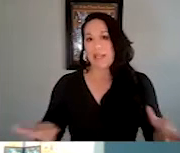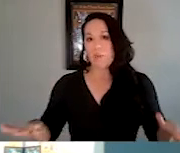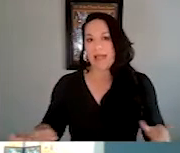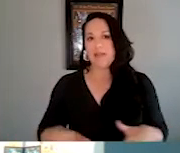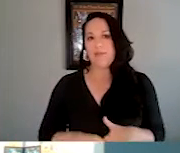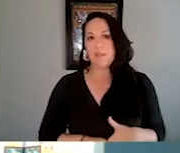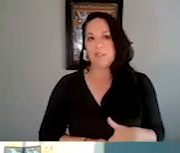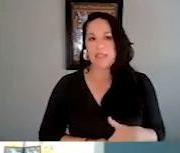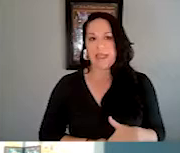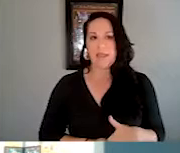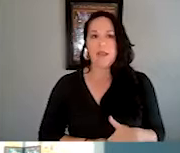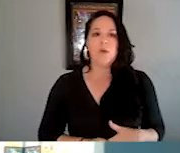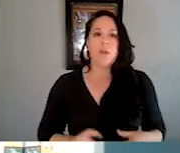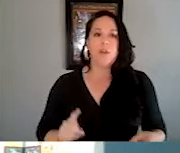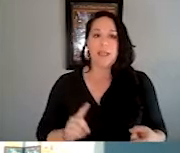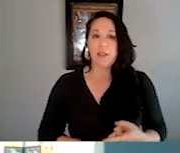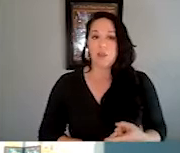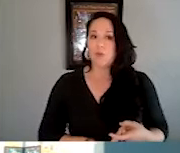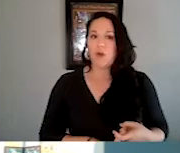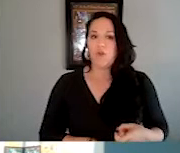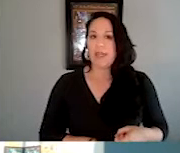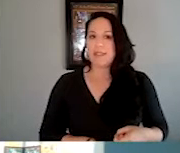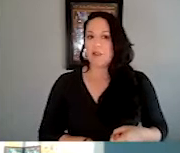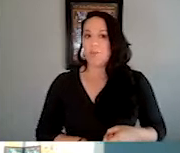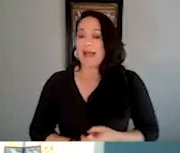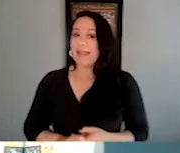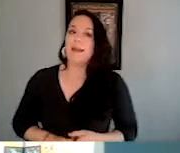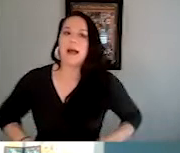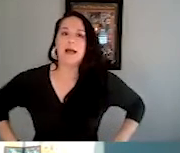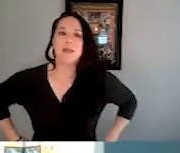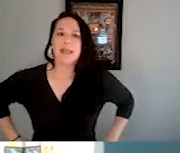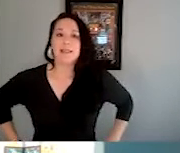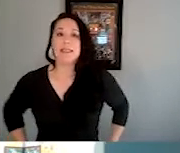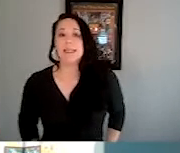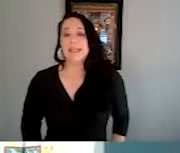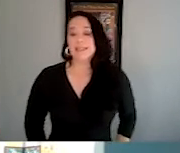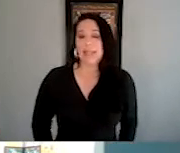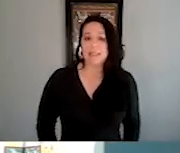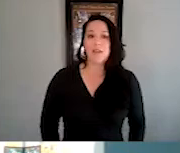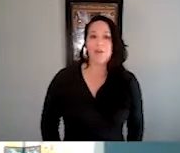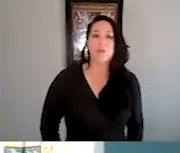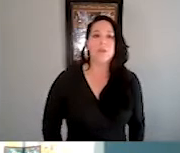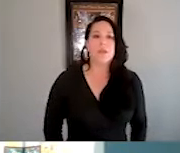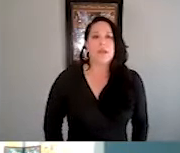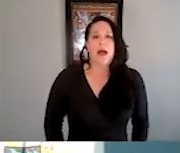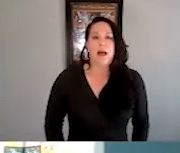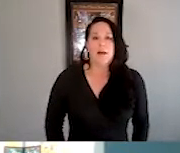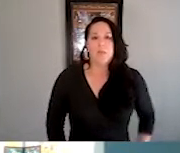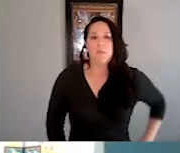did a statewide environmental scan where they're looking at youth over 18 are buying and legaling it and selling it to other